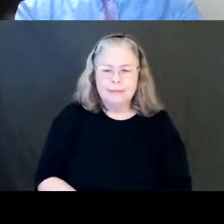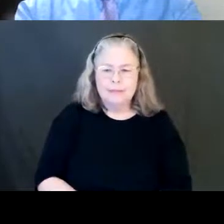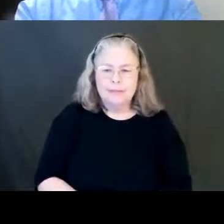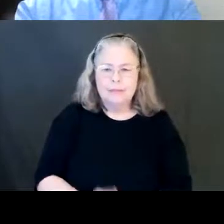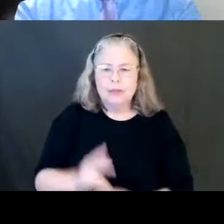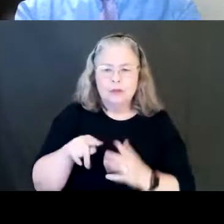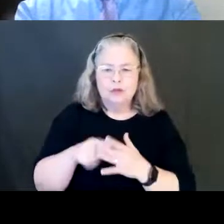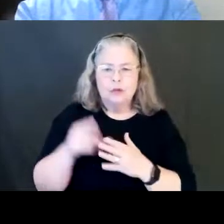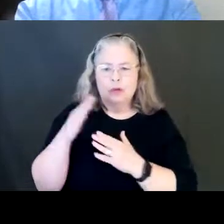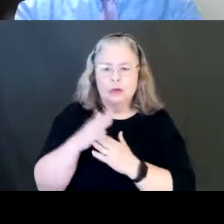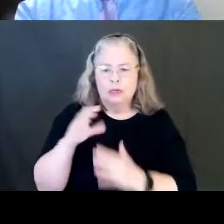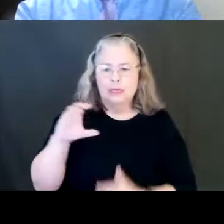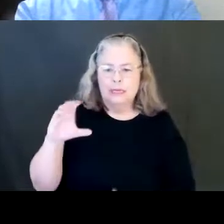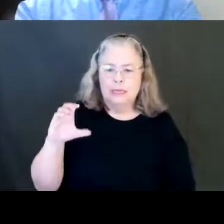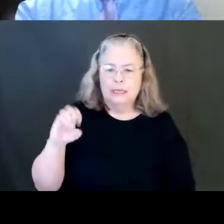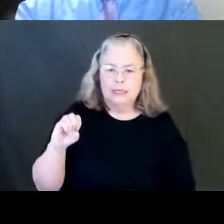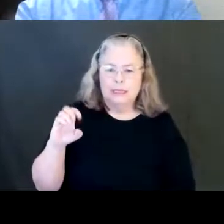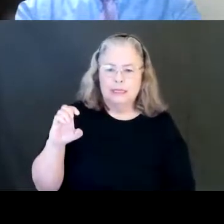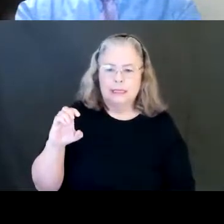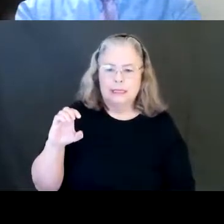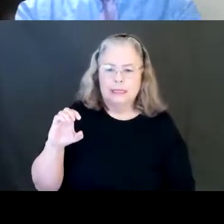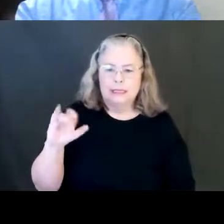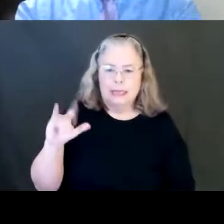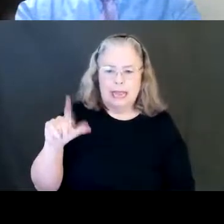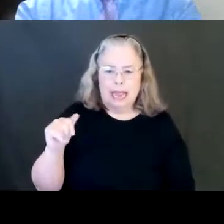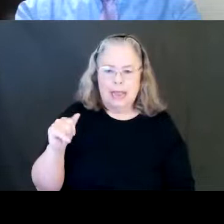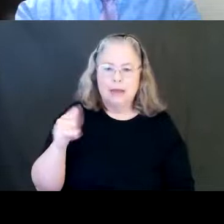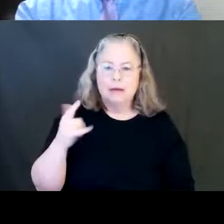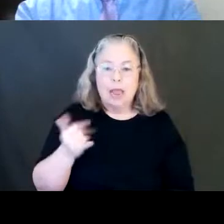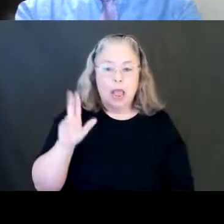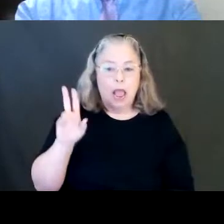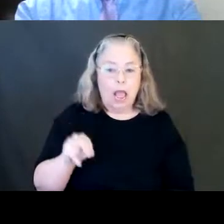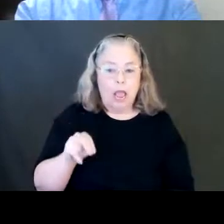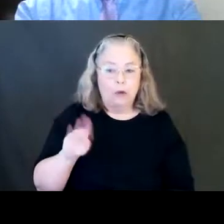top with Cecilia. You are unmuted,